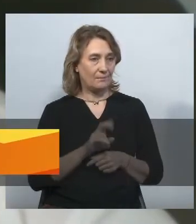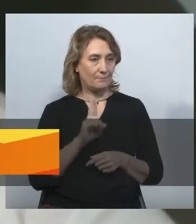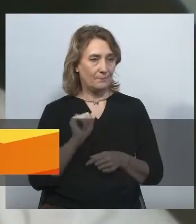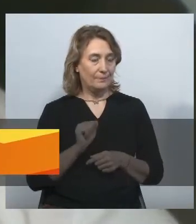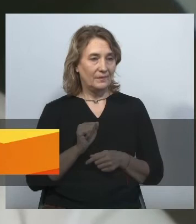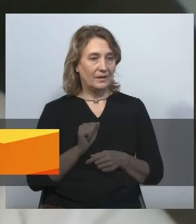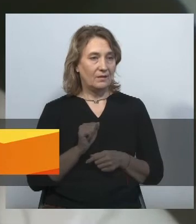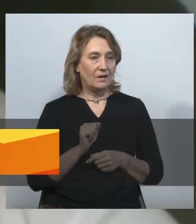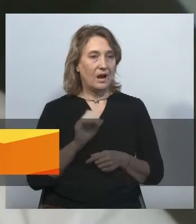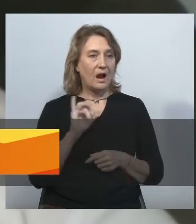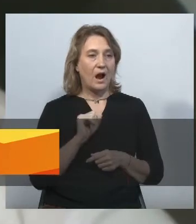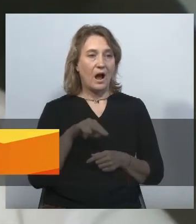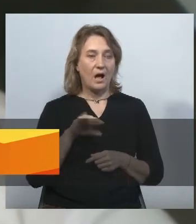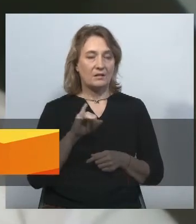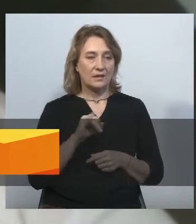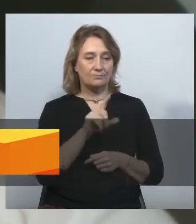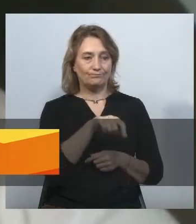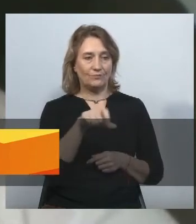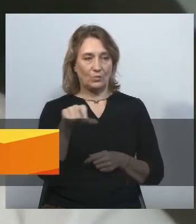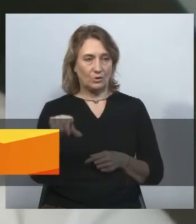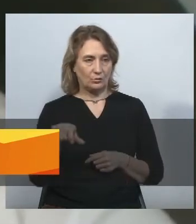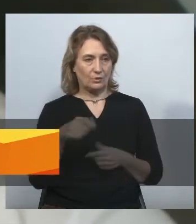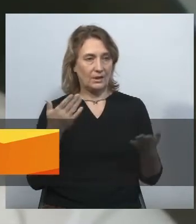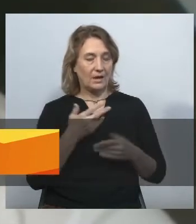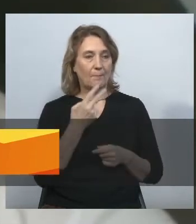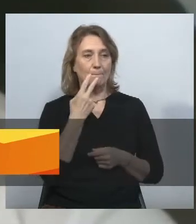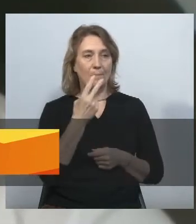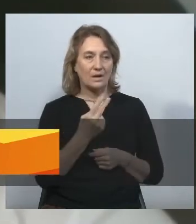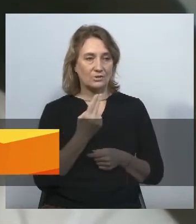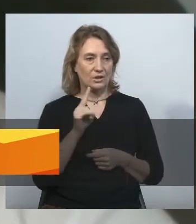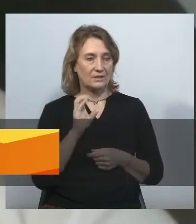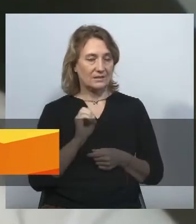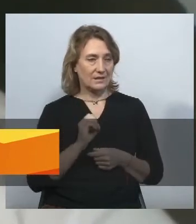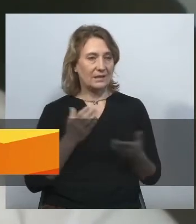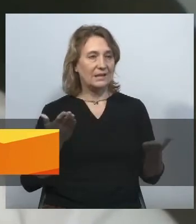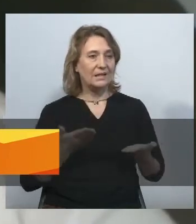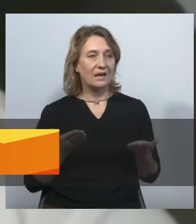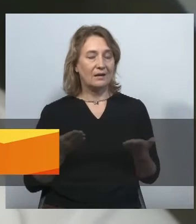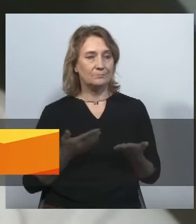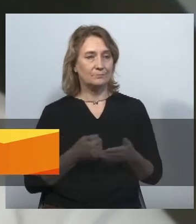producer. But the audience that has seen it,